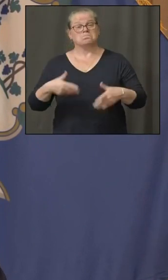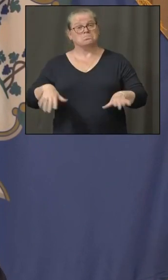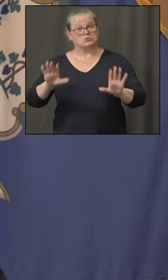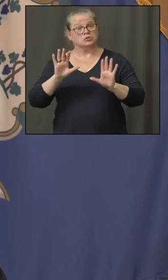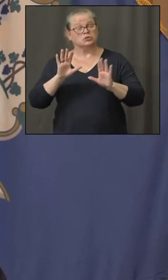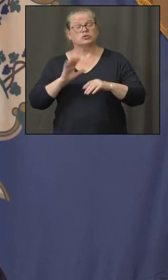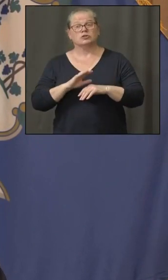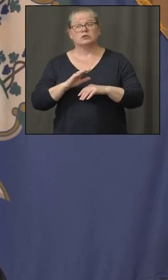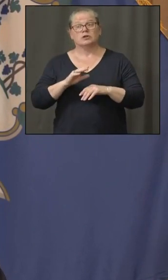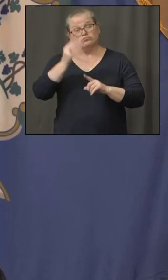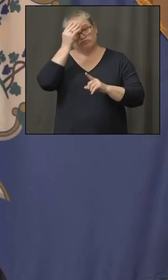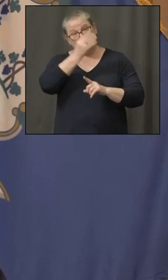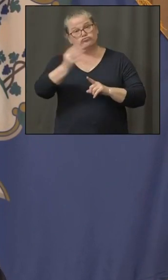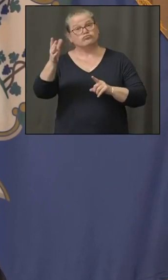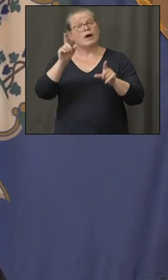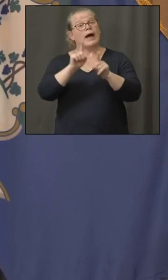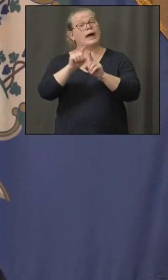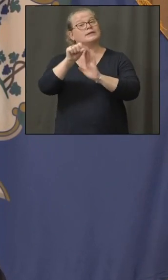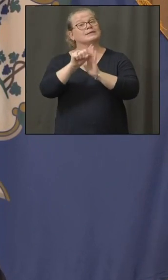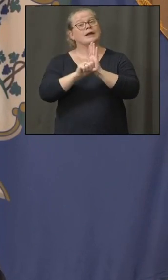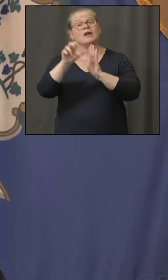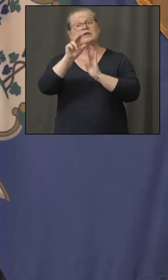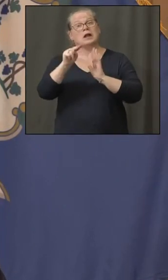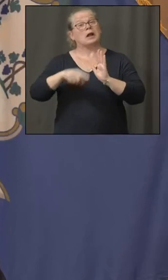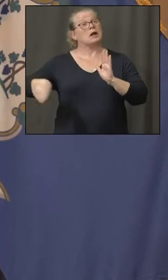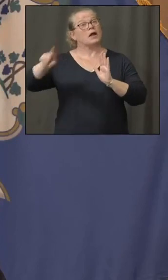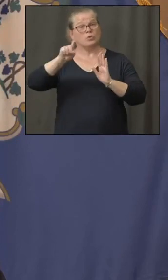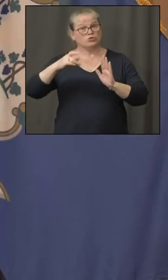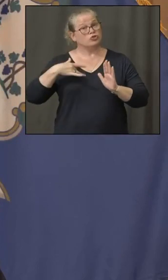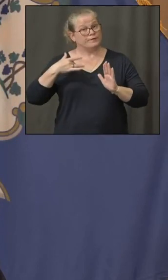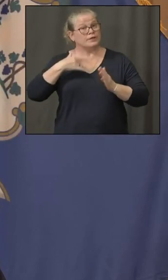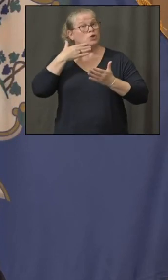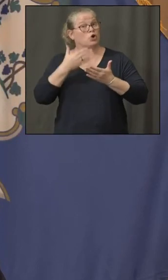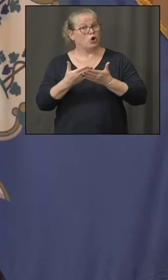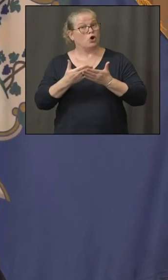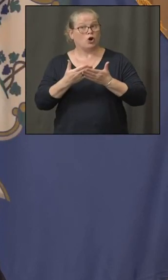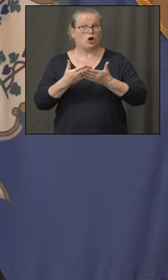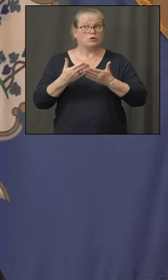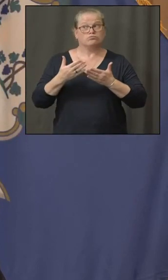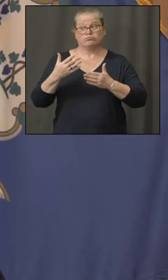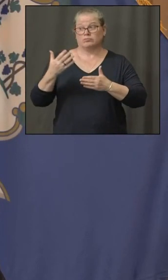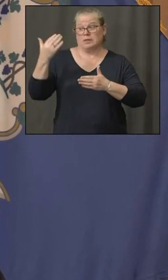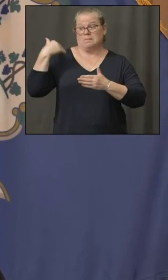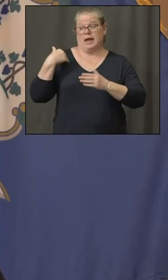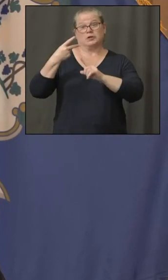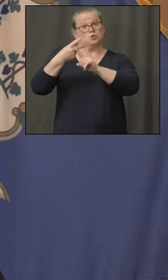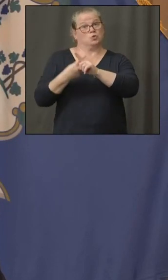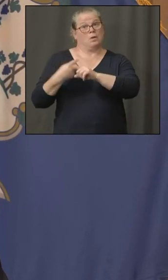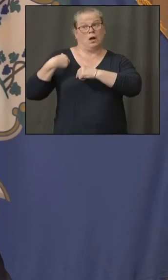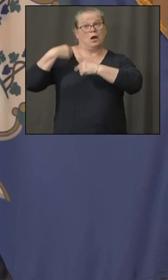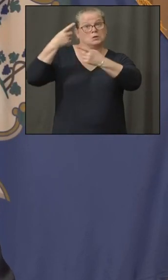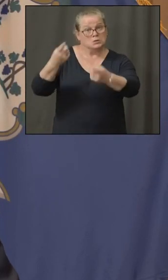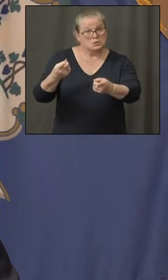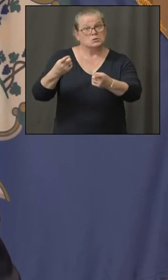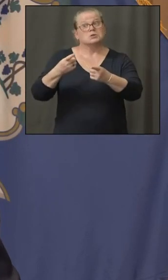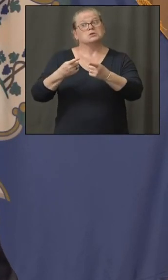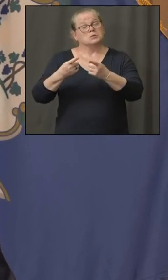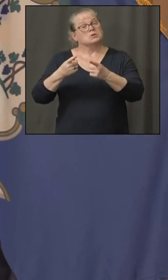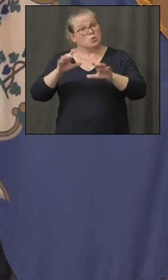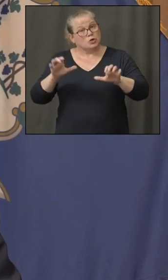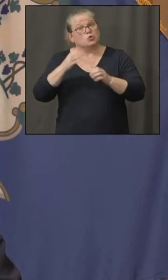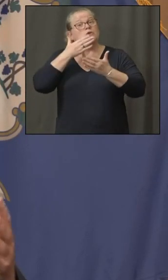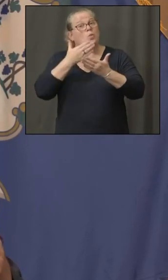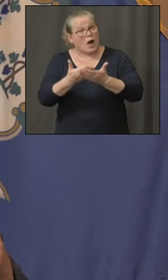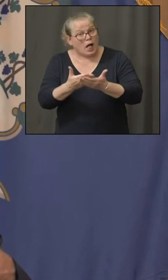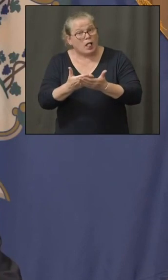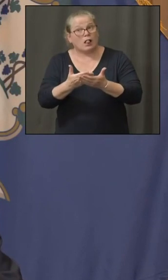comes to what's happened in COVID over the last 60 days. We've continued to make consistent progress. I feel